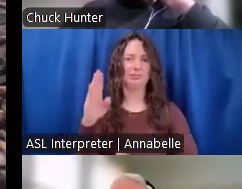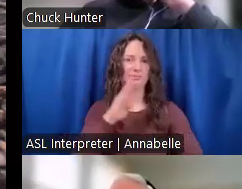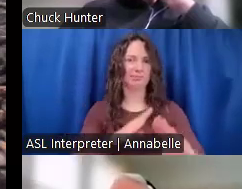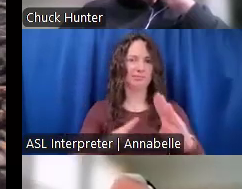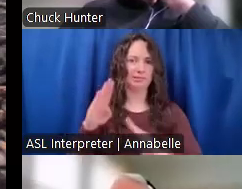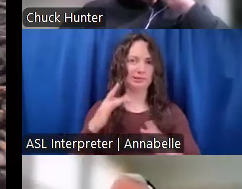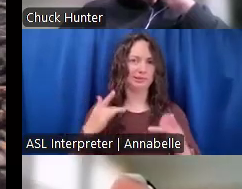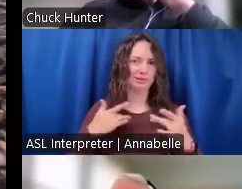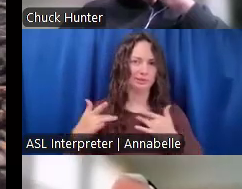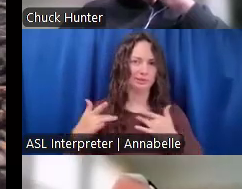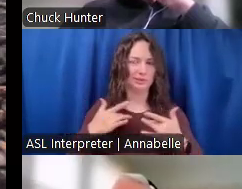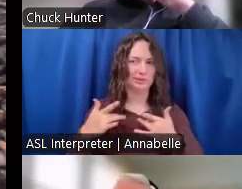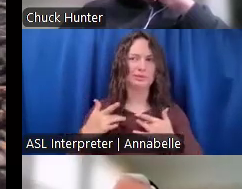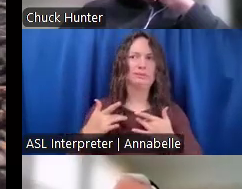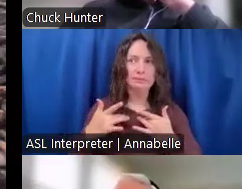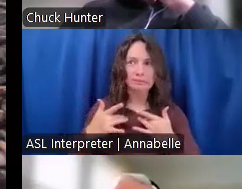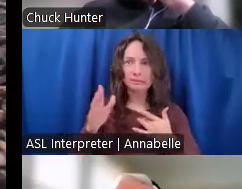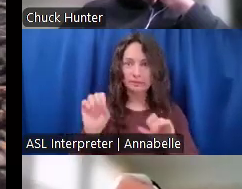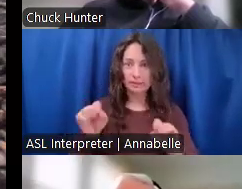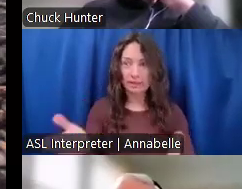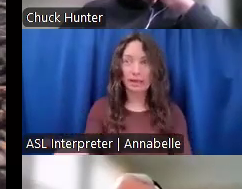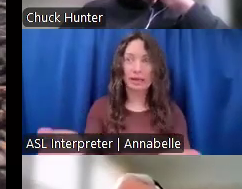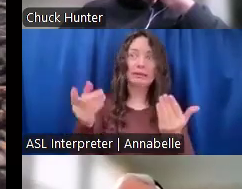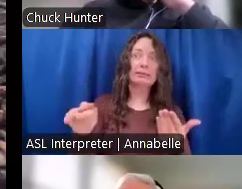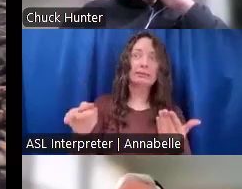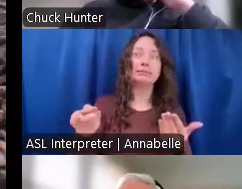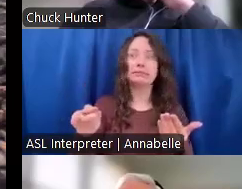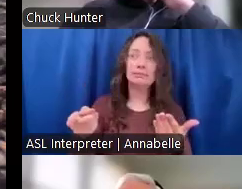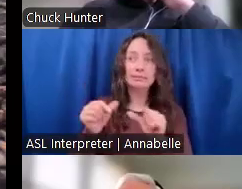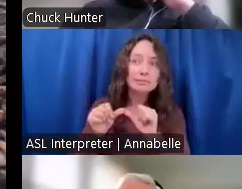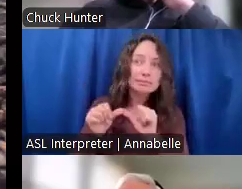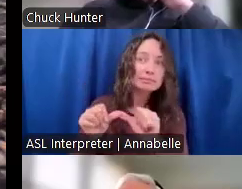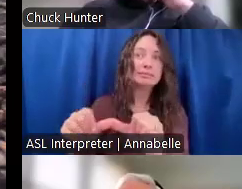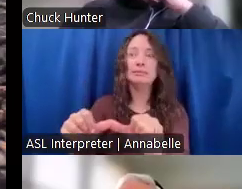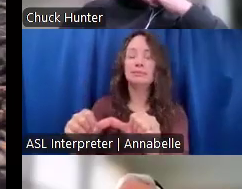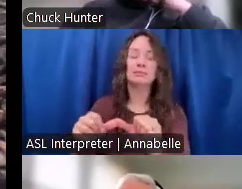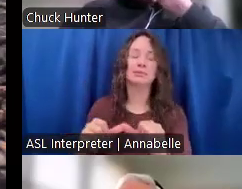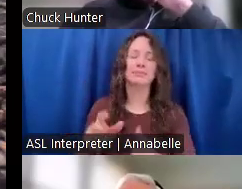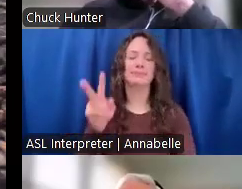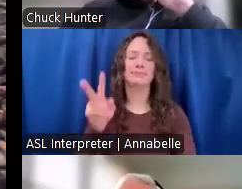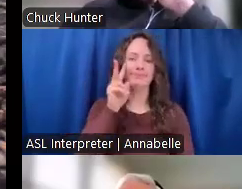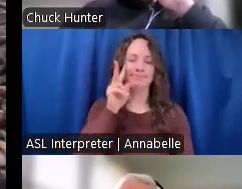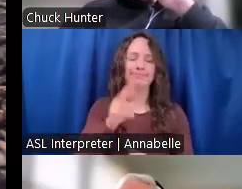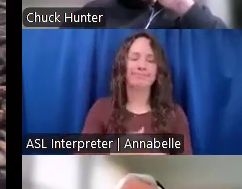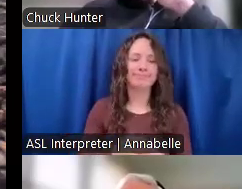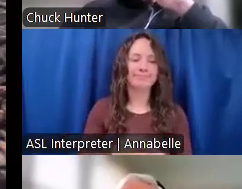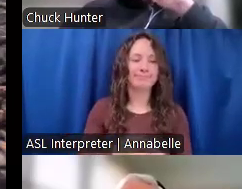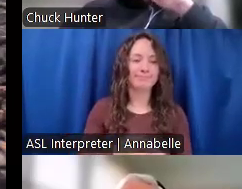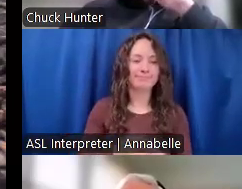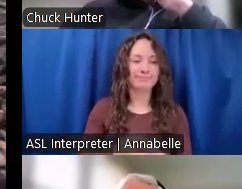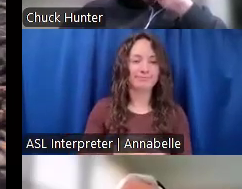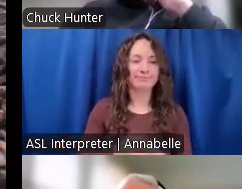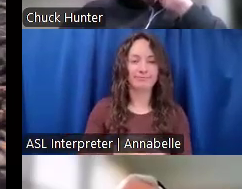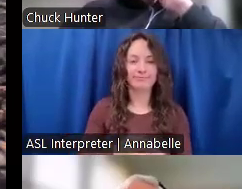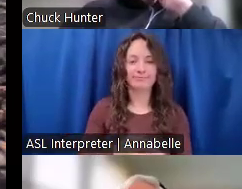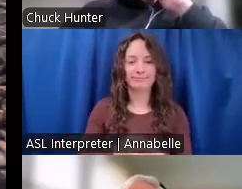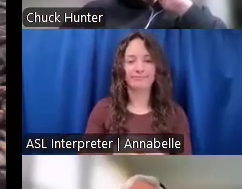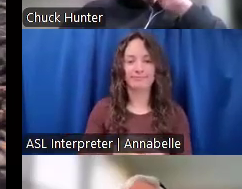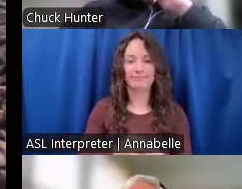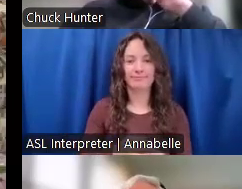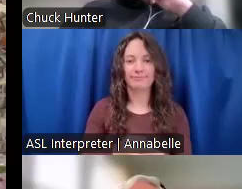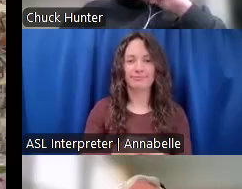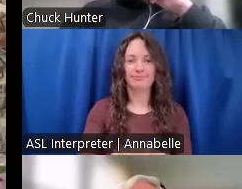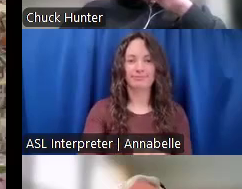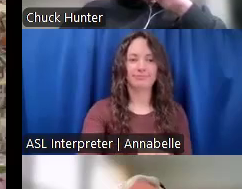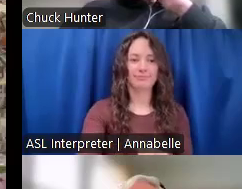back and how we reforest those areas. You can advance the slide. Gwen, if you can go to the next